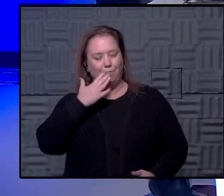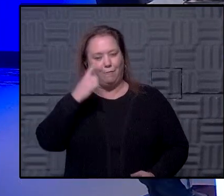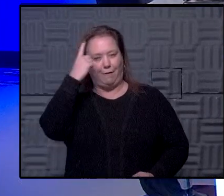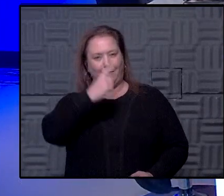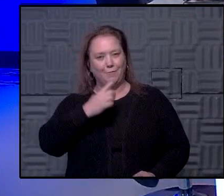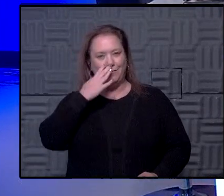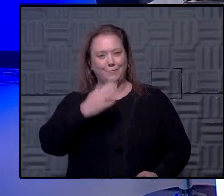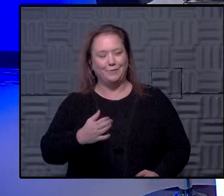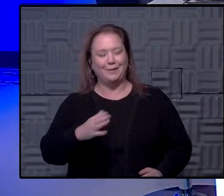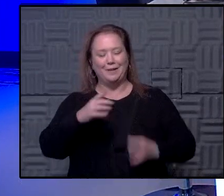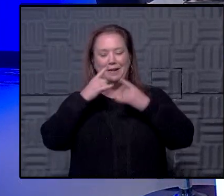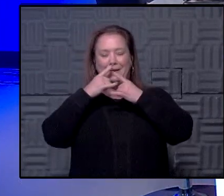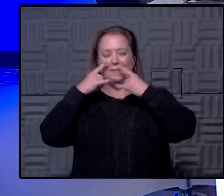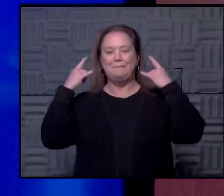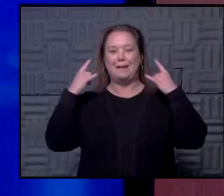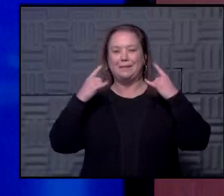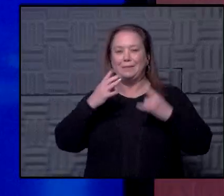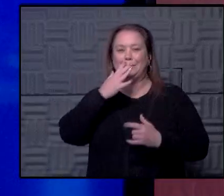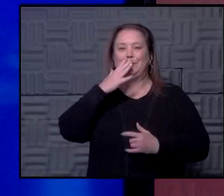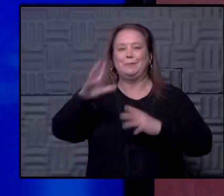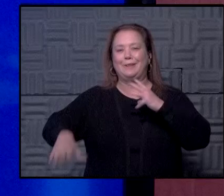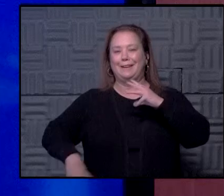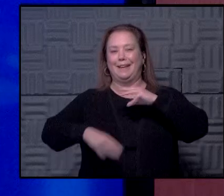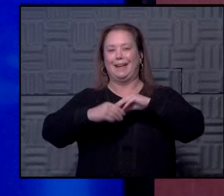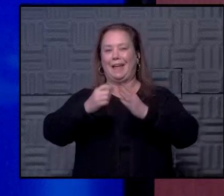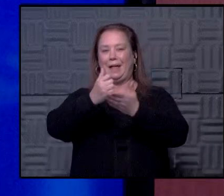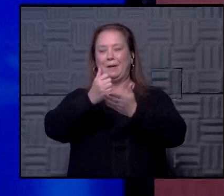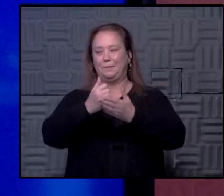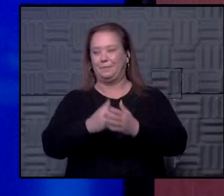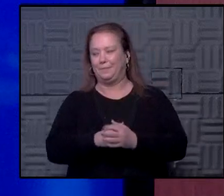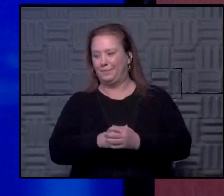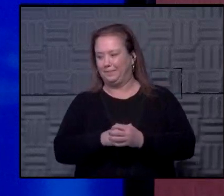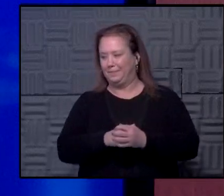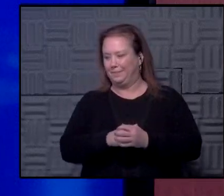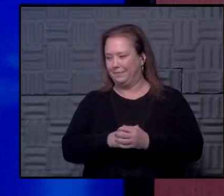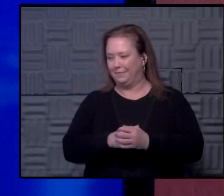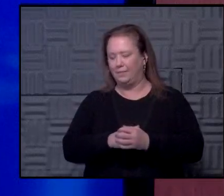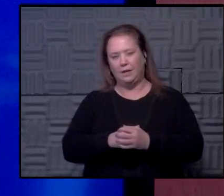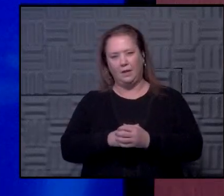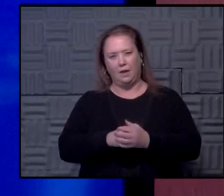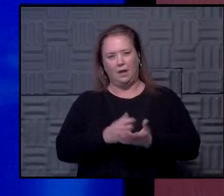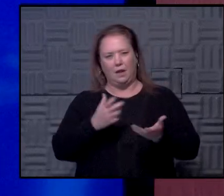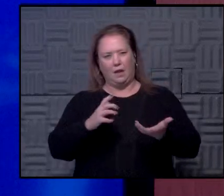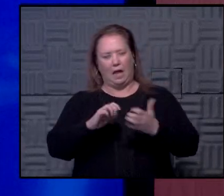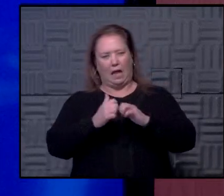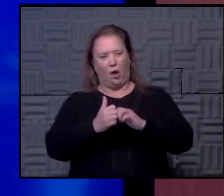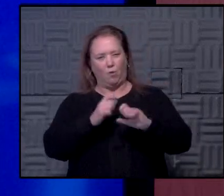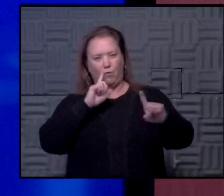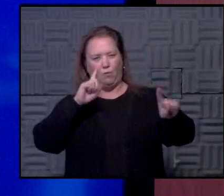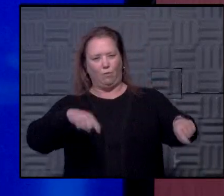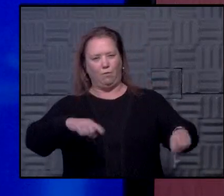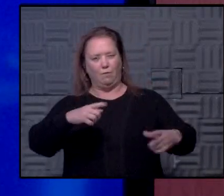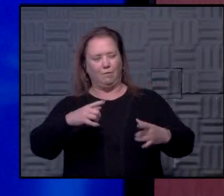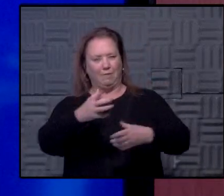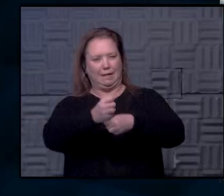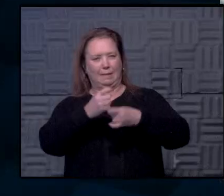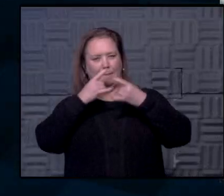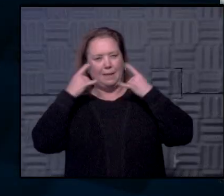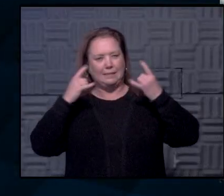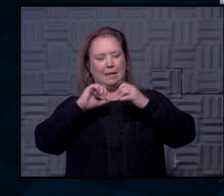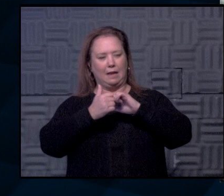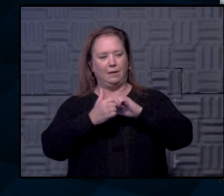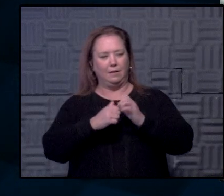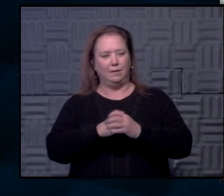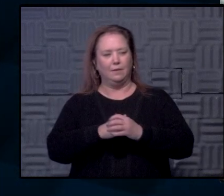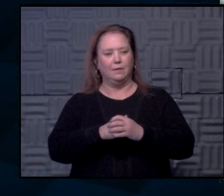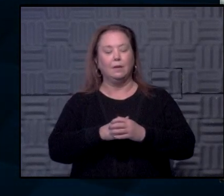but I think the mask is probably a good addition for me. So thank you so much. How do you go about getting one of these cool masks?